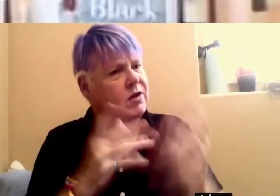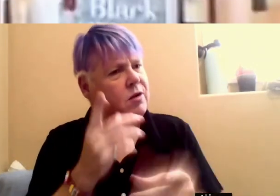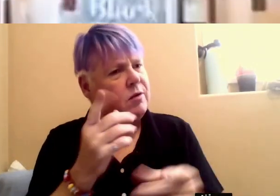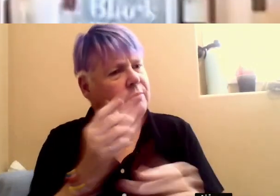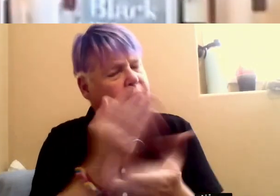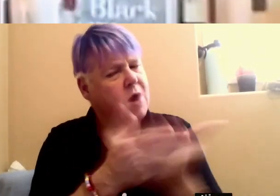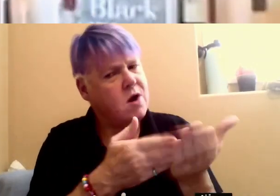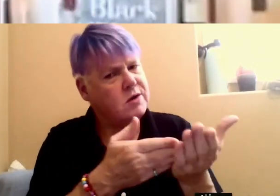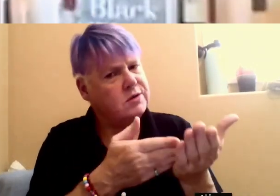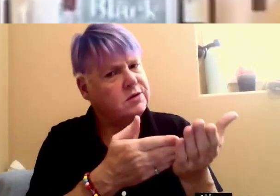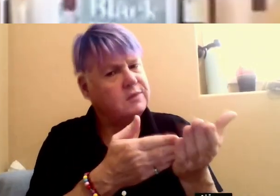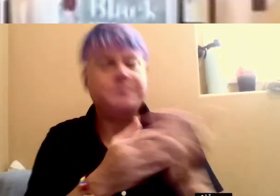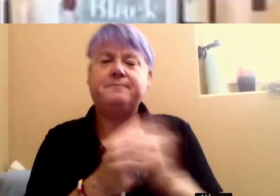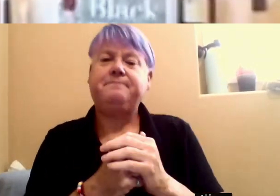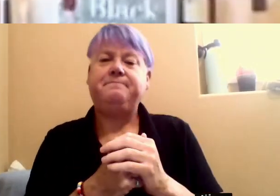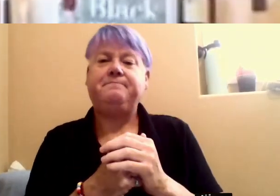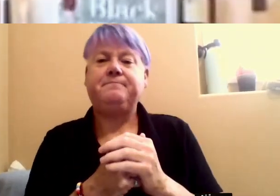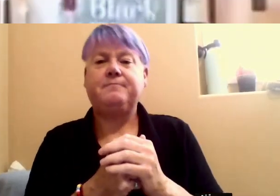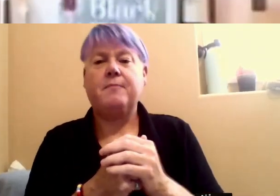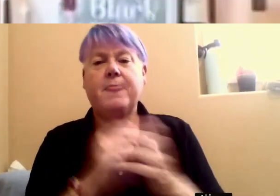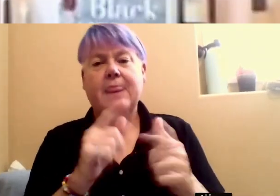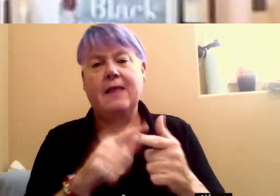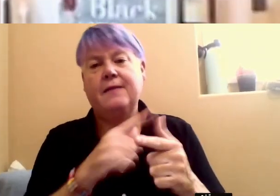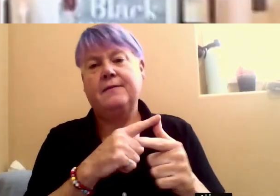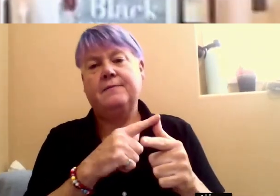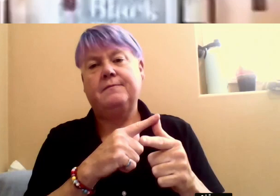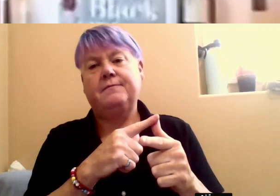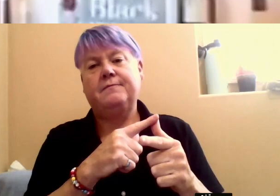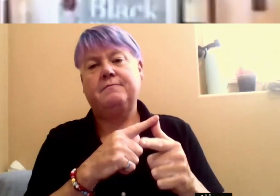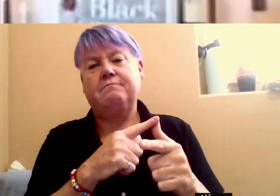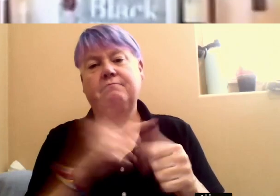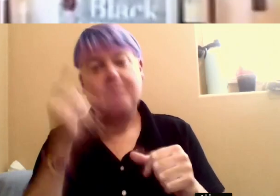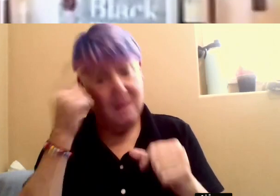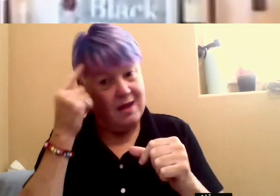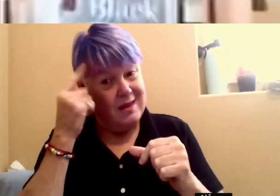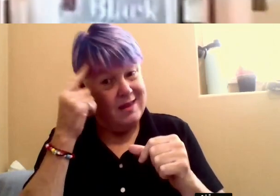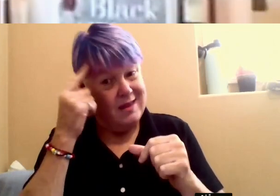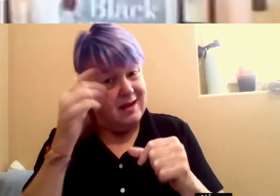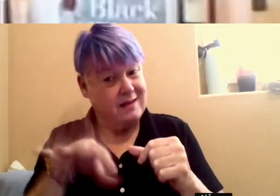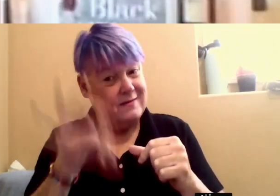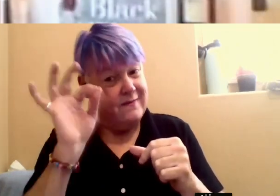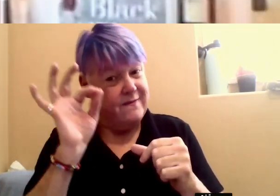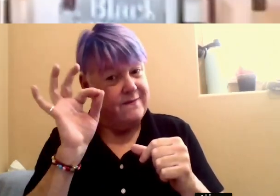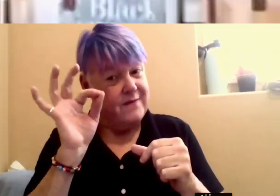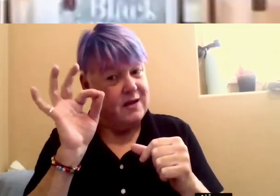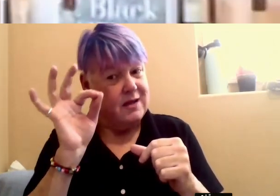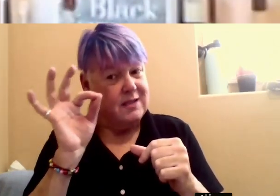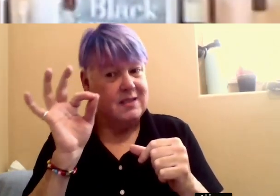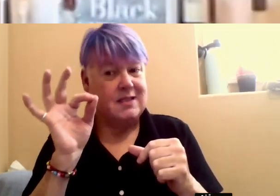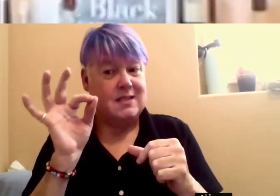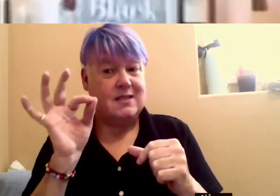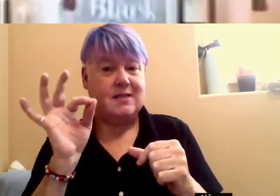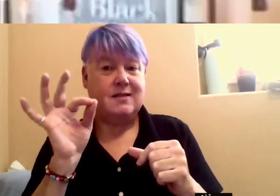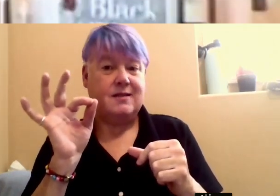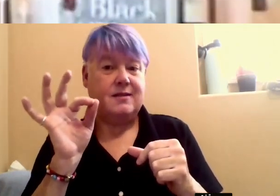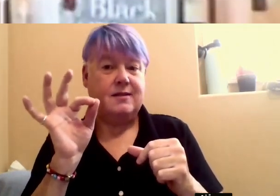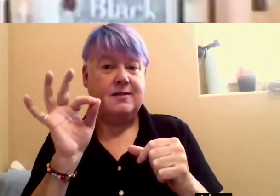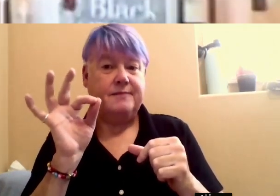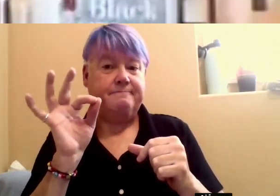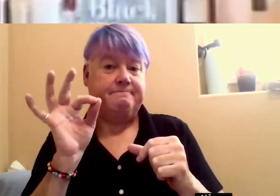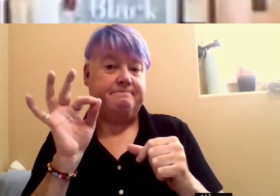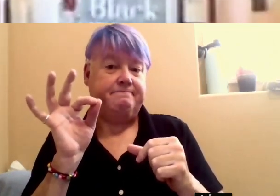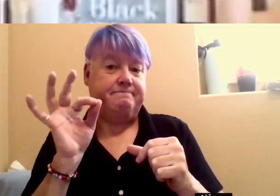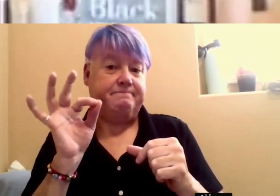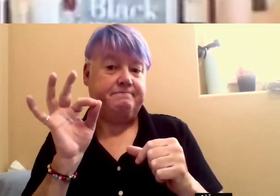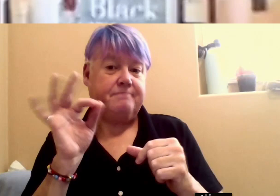that. And then I think this, like, it's finding um, the heart